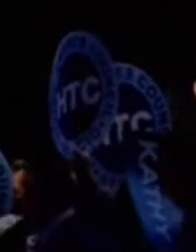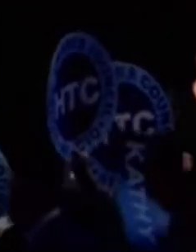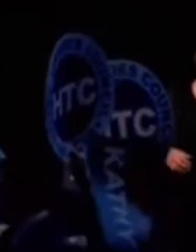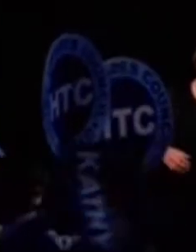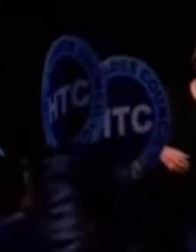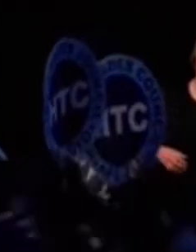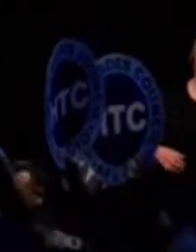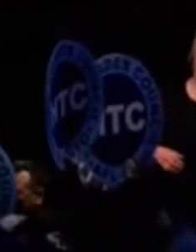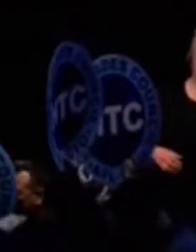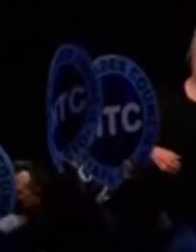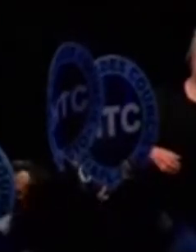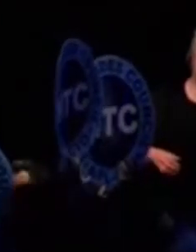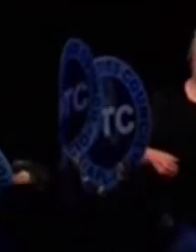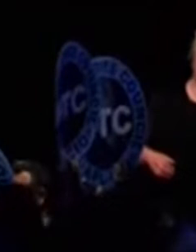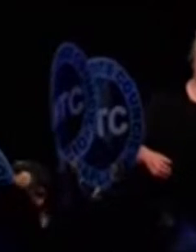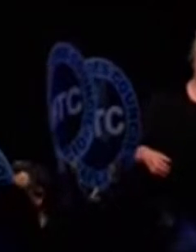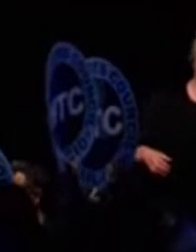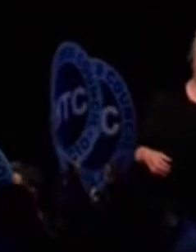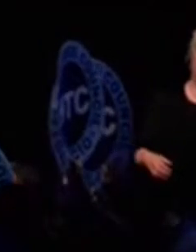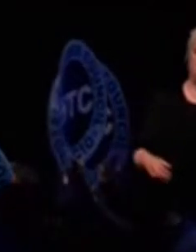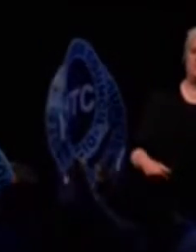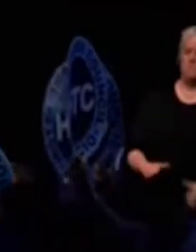everybody's got to lend a hand.